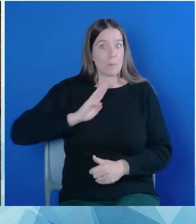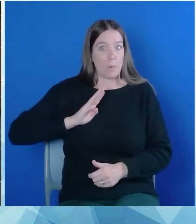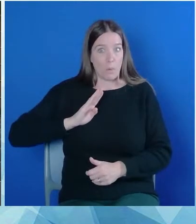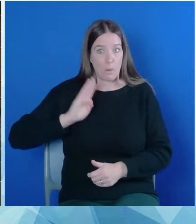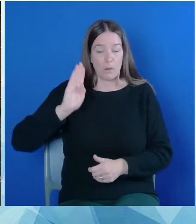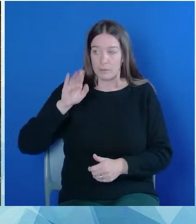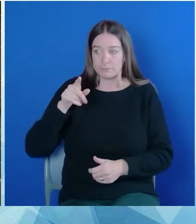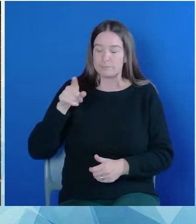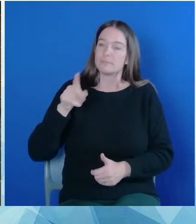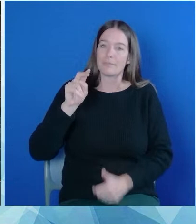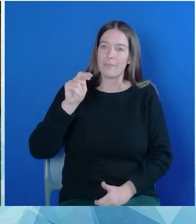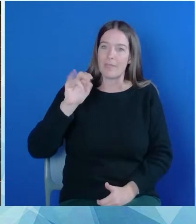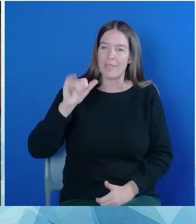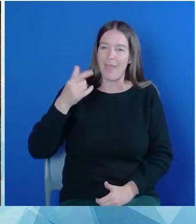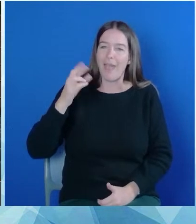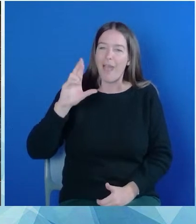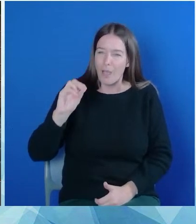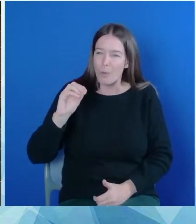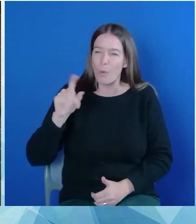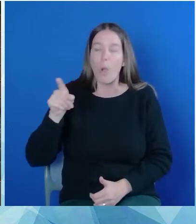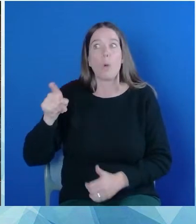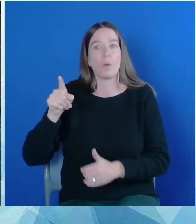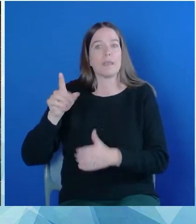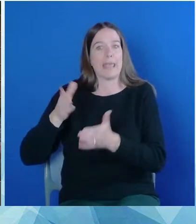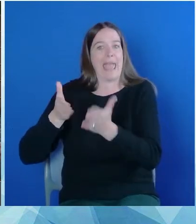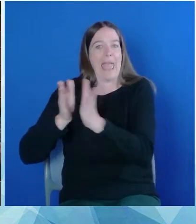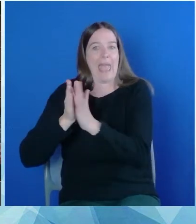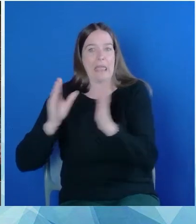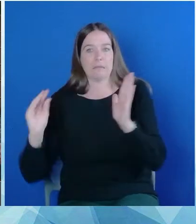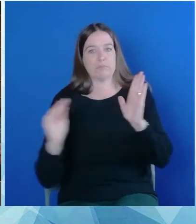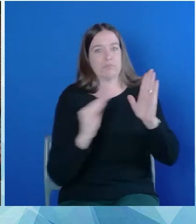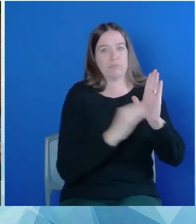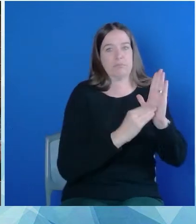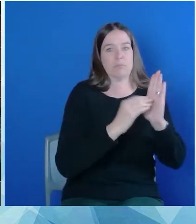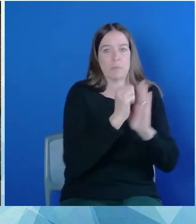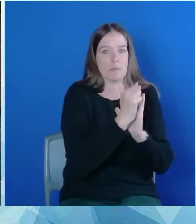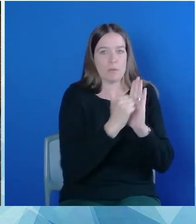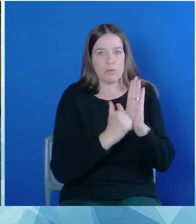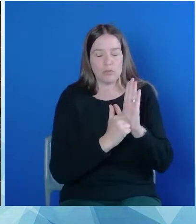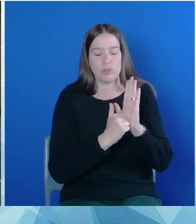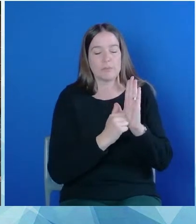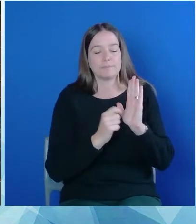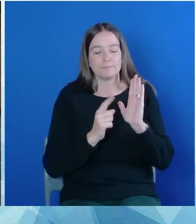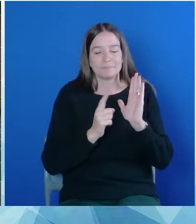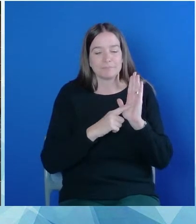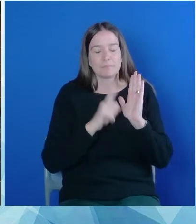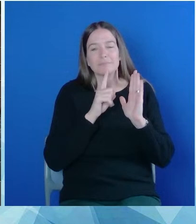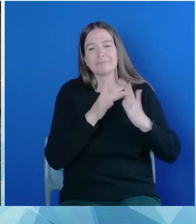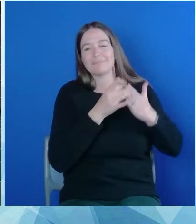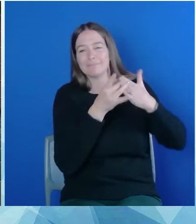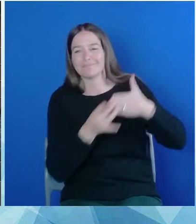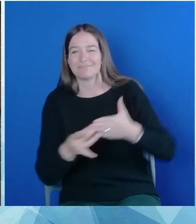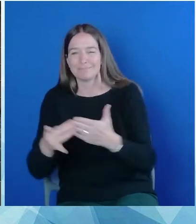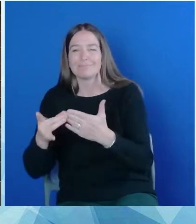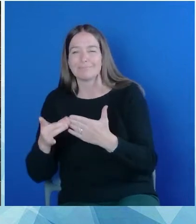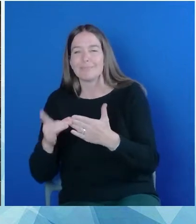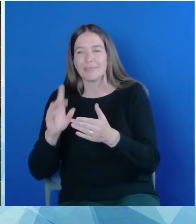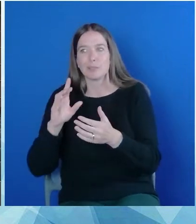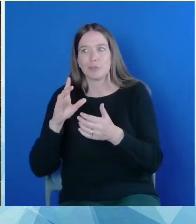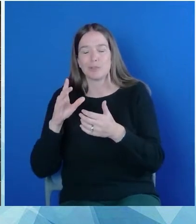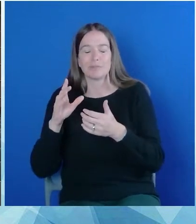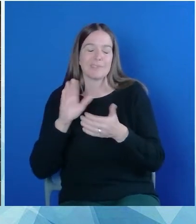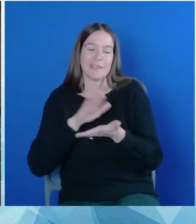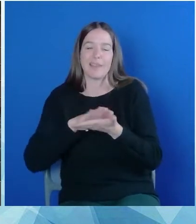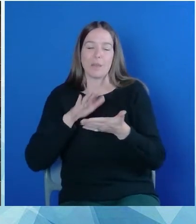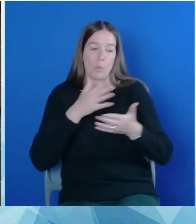that this item originally be placed on the agenda, but it actually dovetails very nicely with the discussion that we've already been